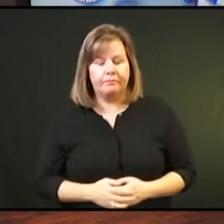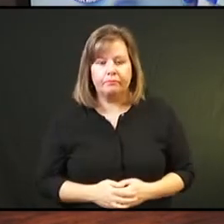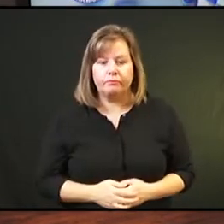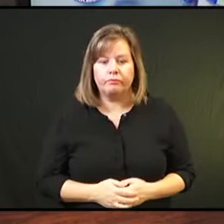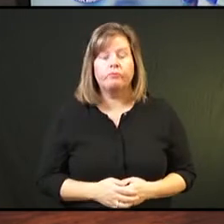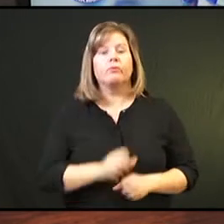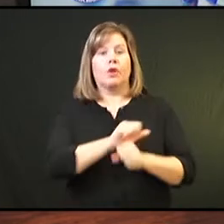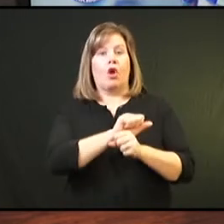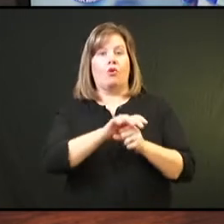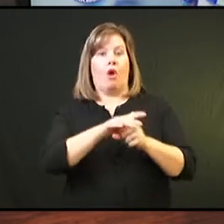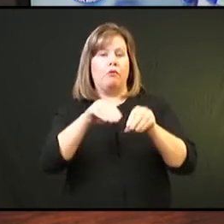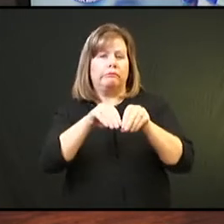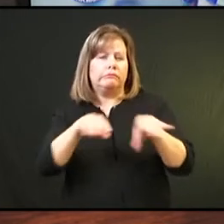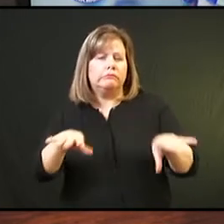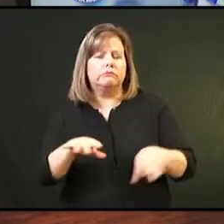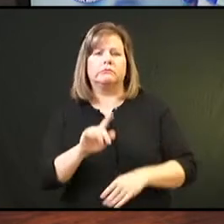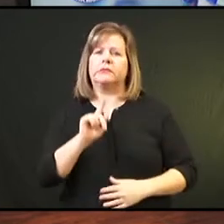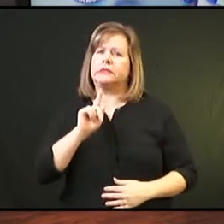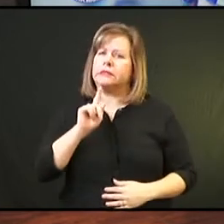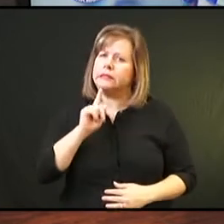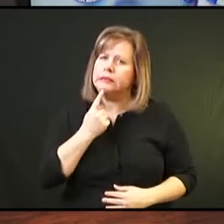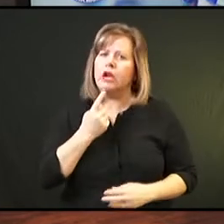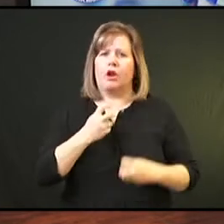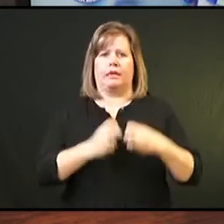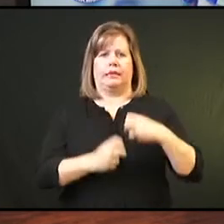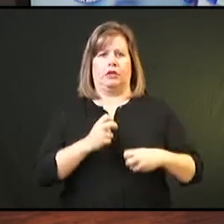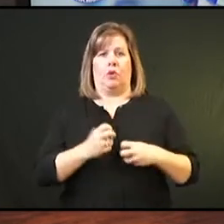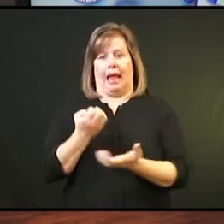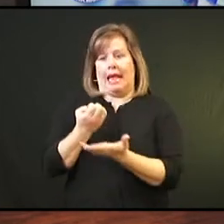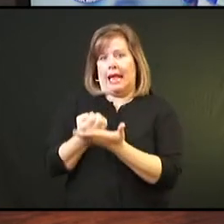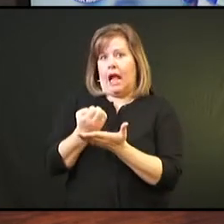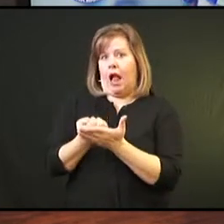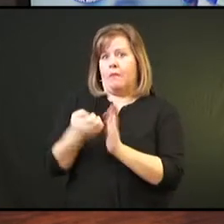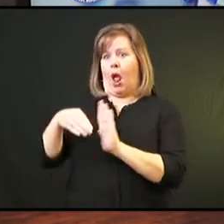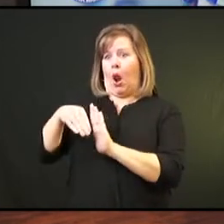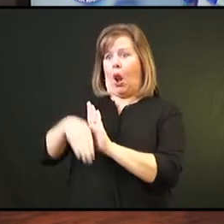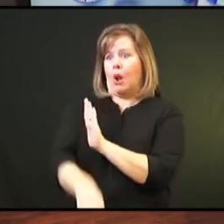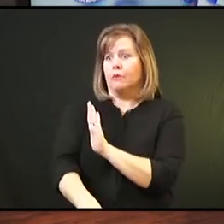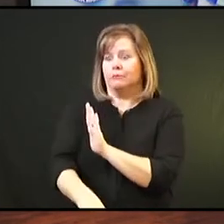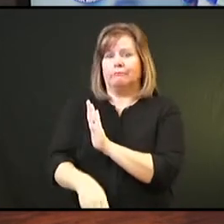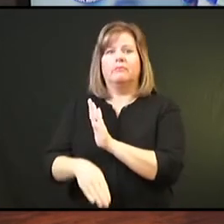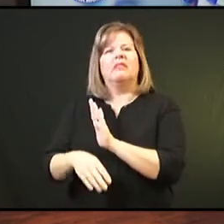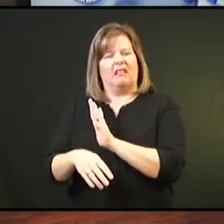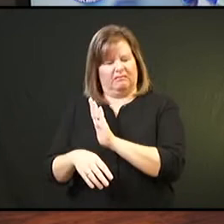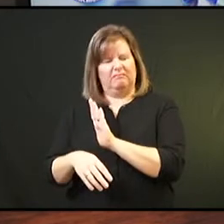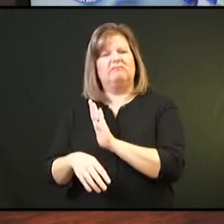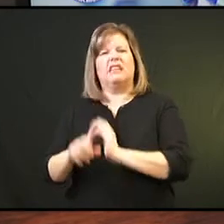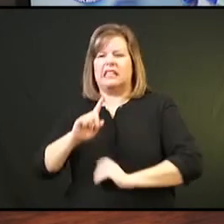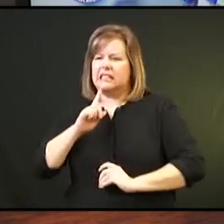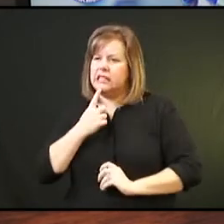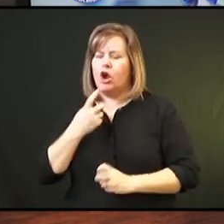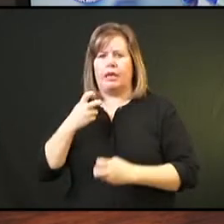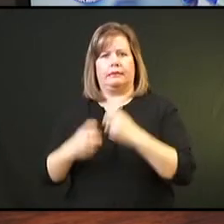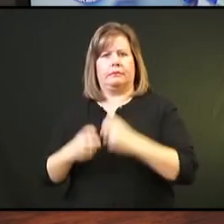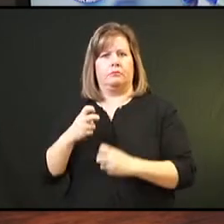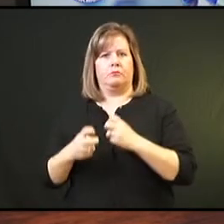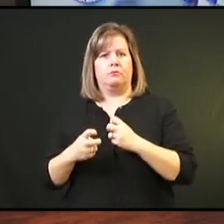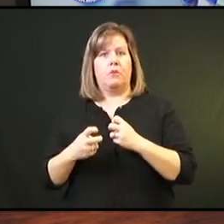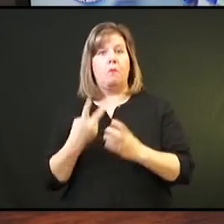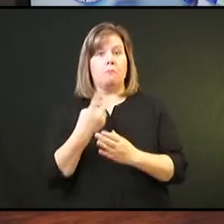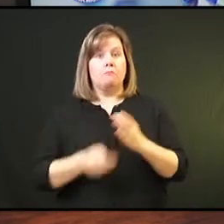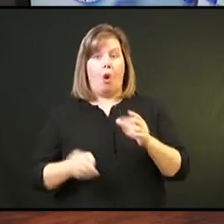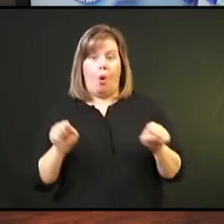issue, and we also know that the economy is a serious issue. We're trying to approach these 2 problems at the same time. And to that